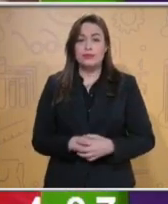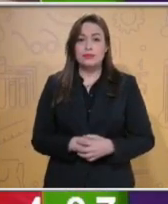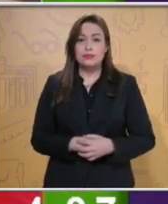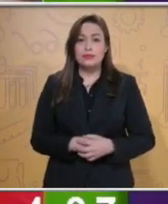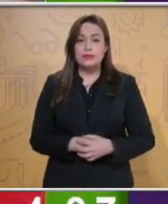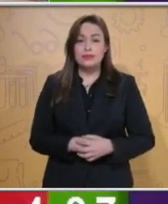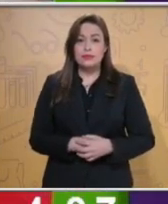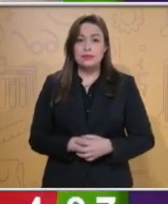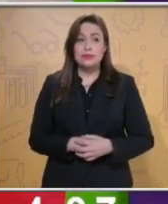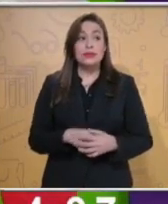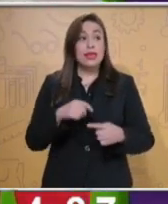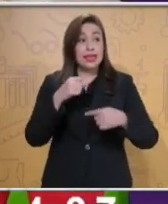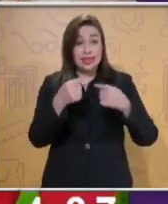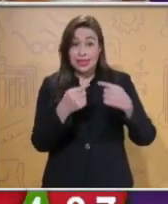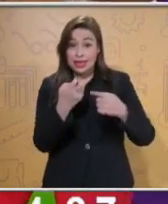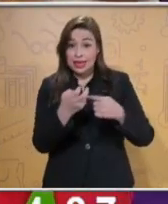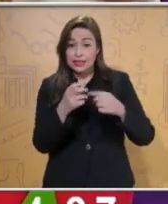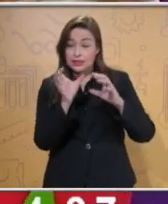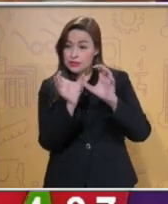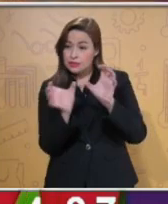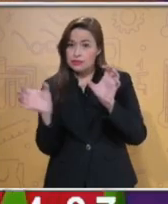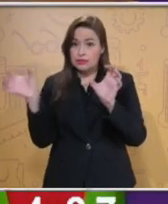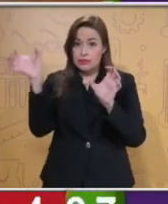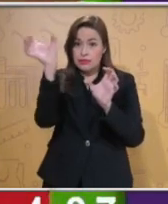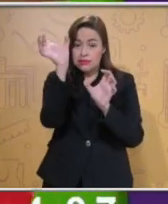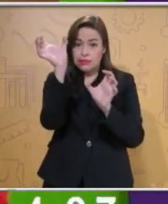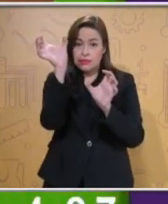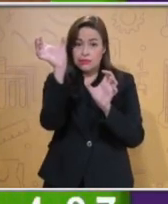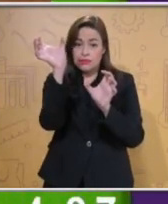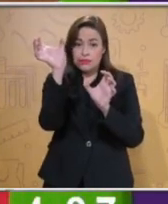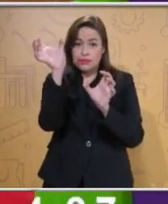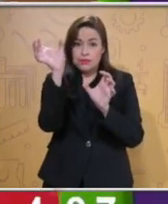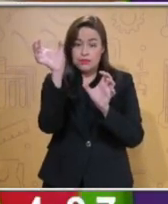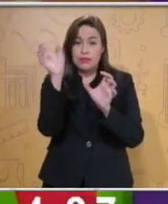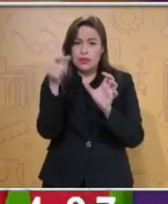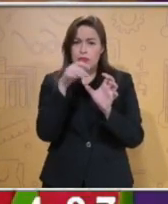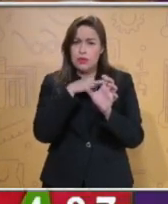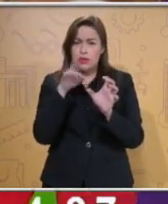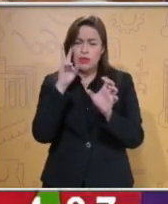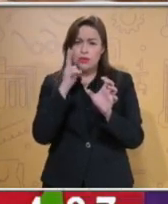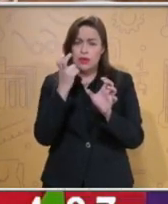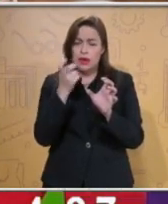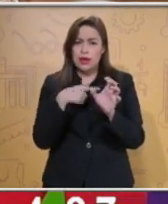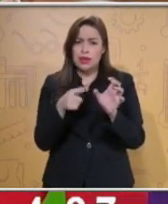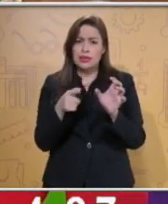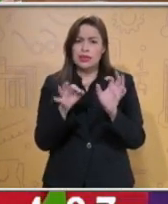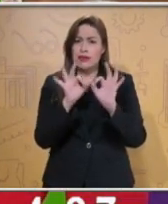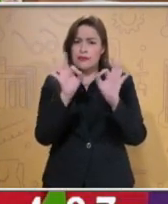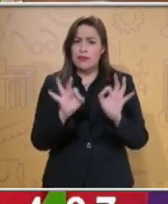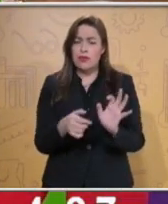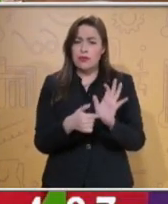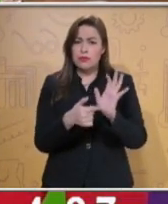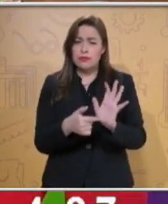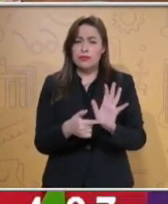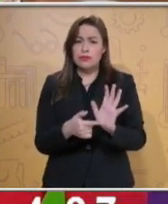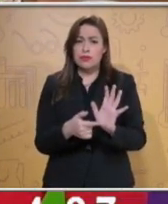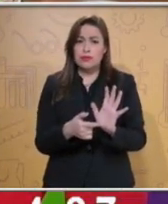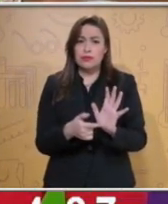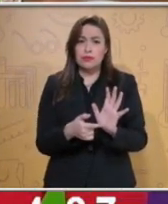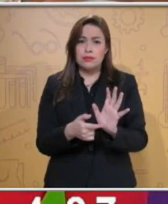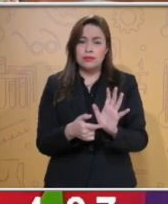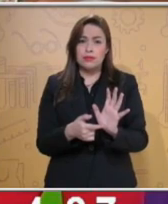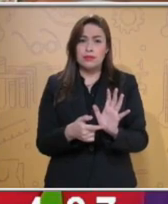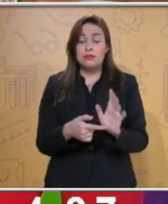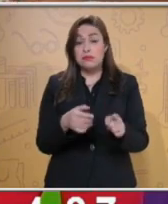called tier, okay? So you can see in this model of comic strip, we don't use